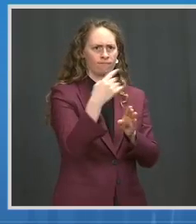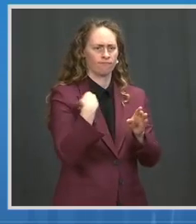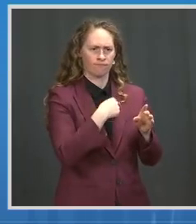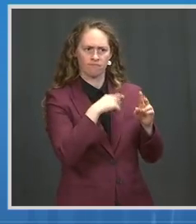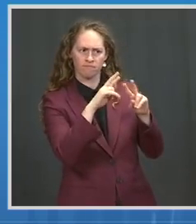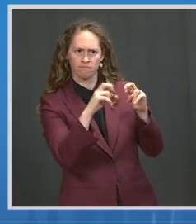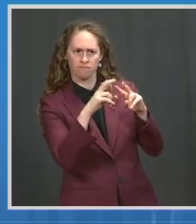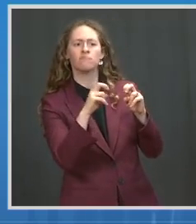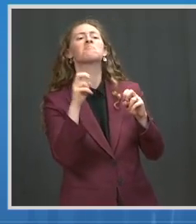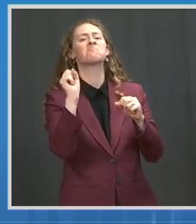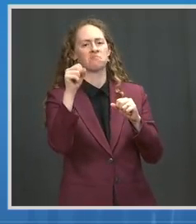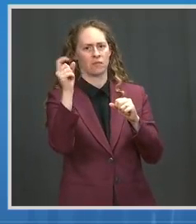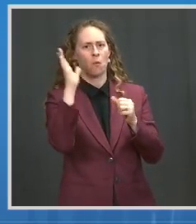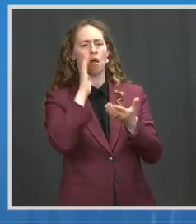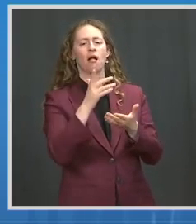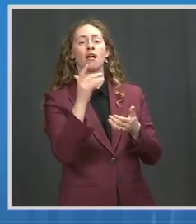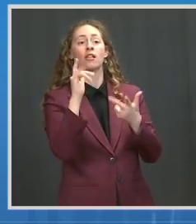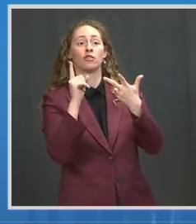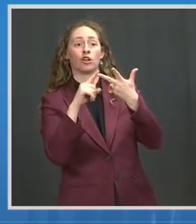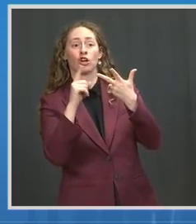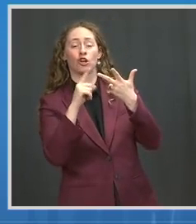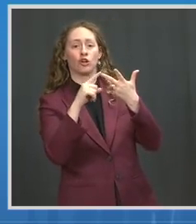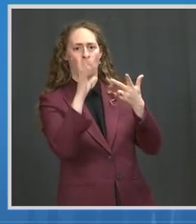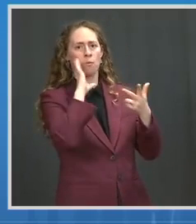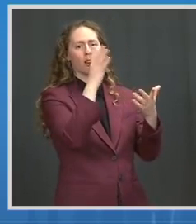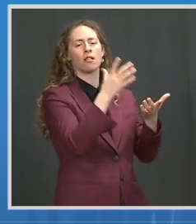Right. Next question.